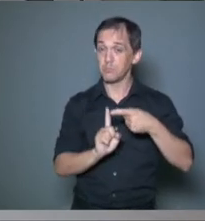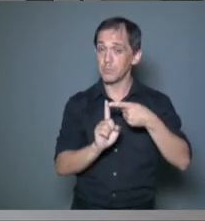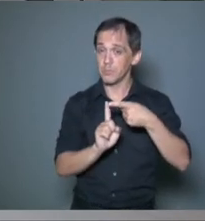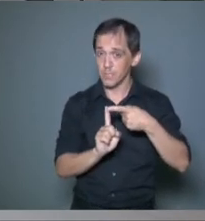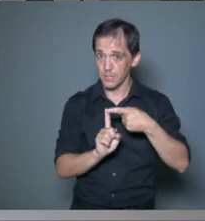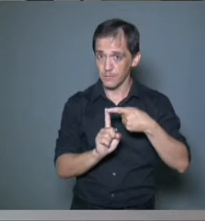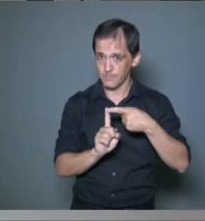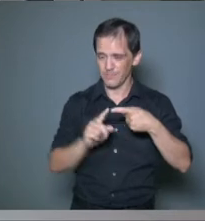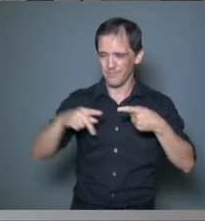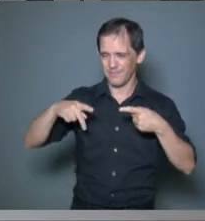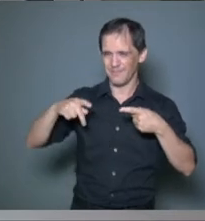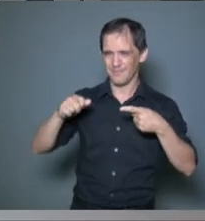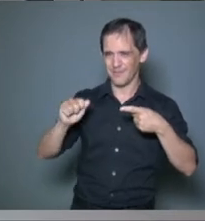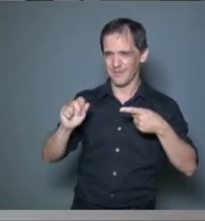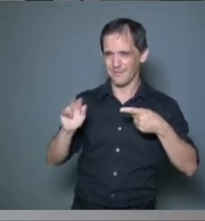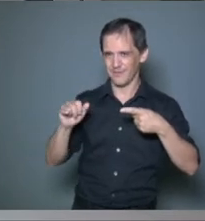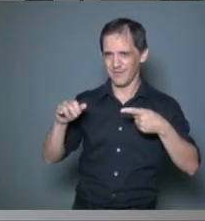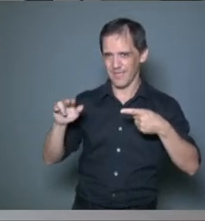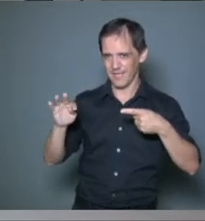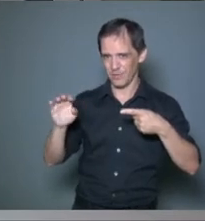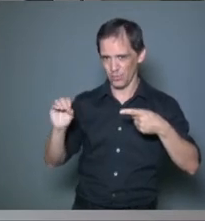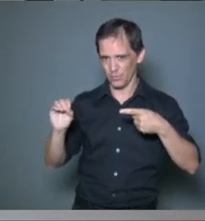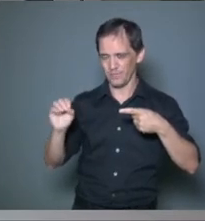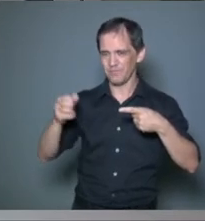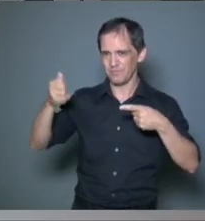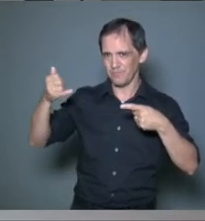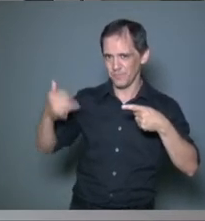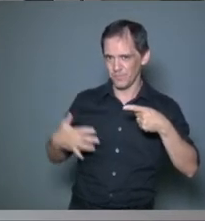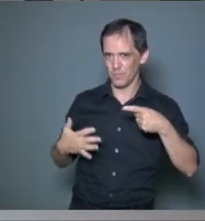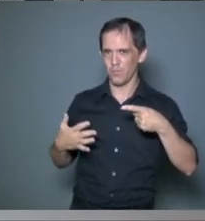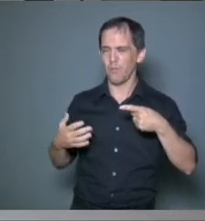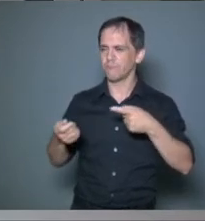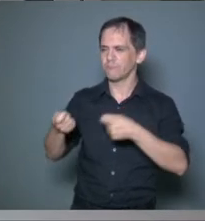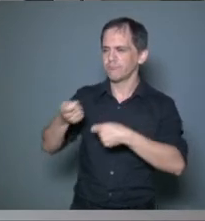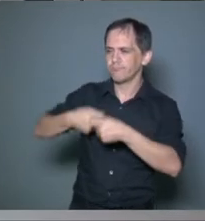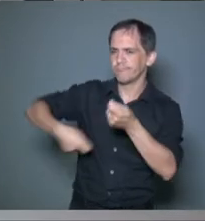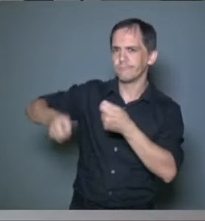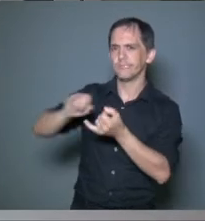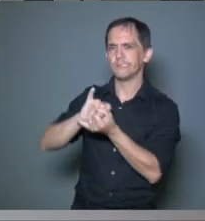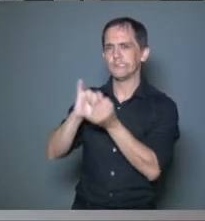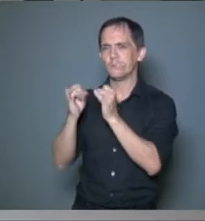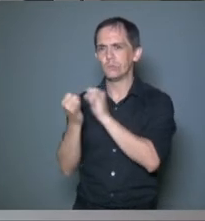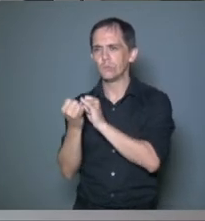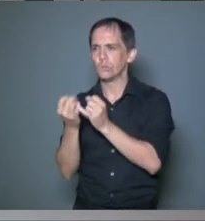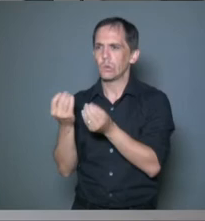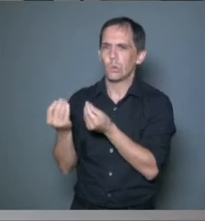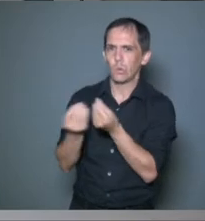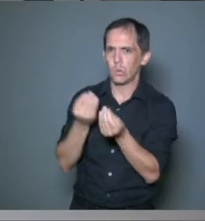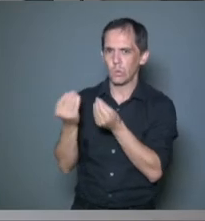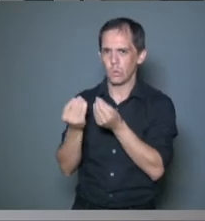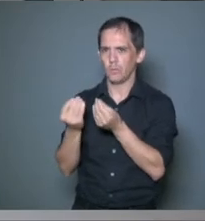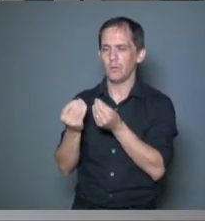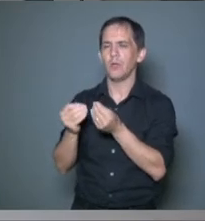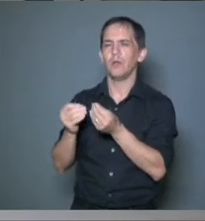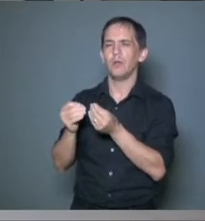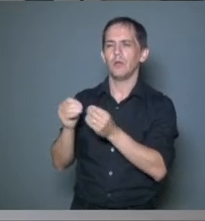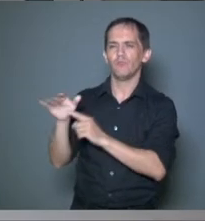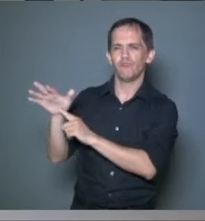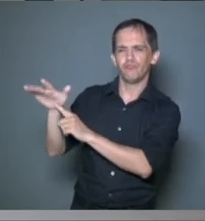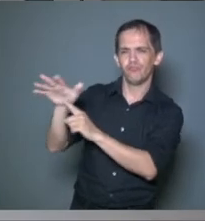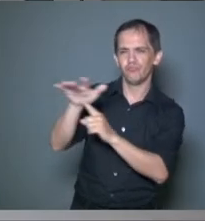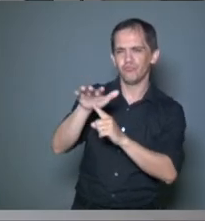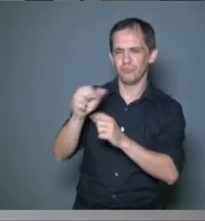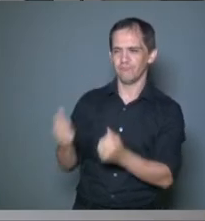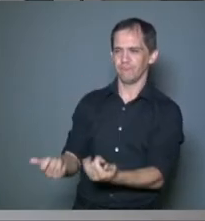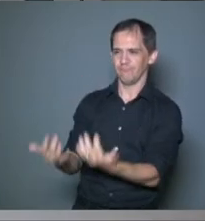The first about the topic described by Pavinato, two opportunities in the input